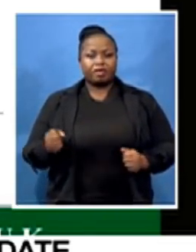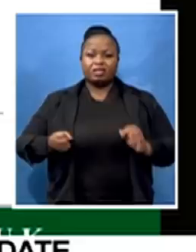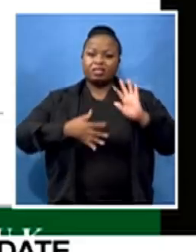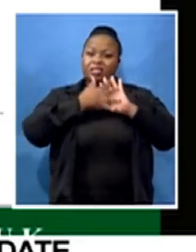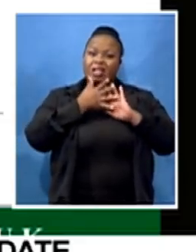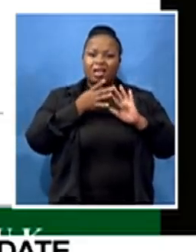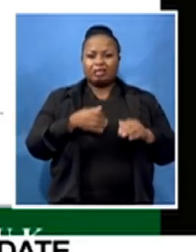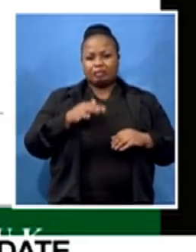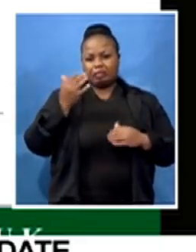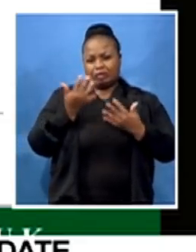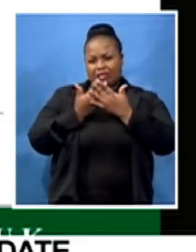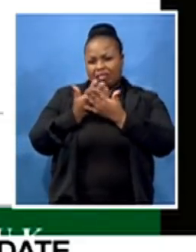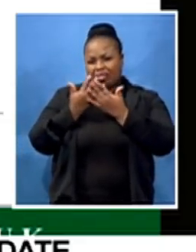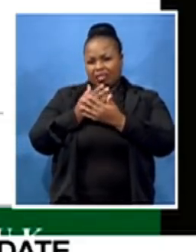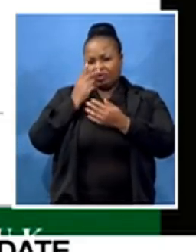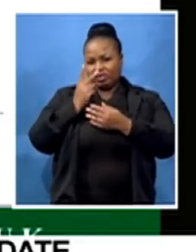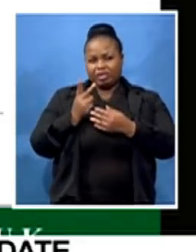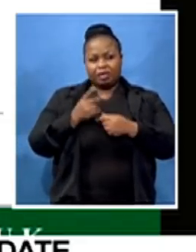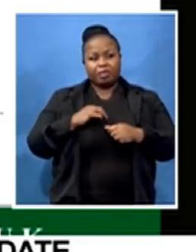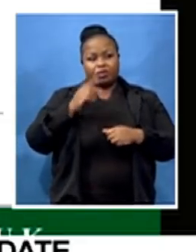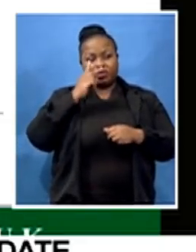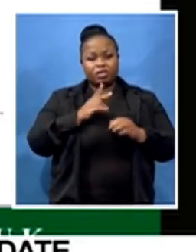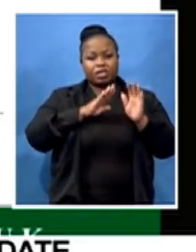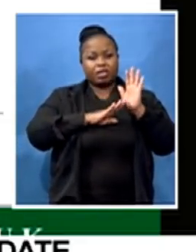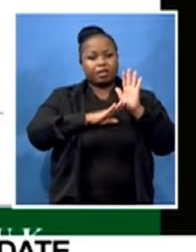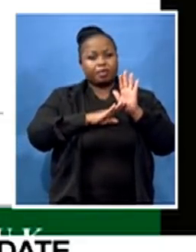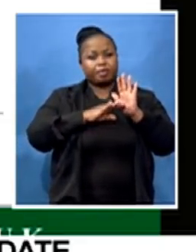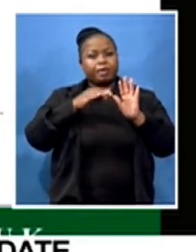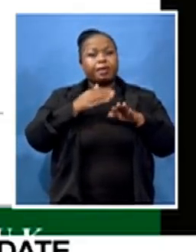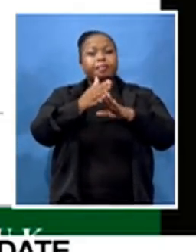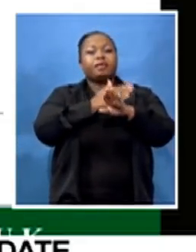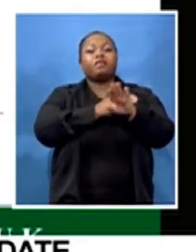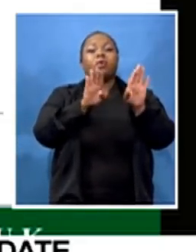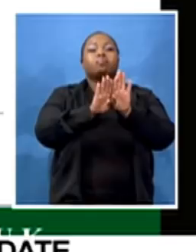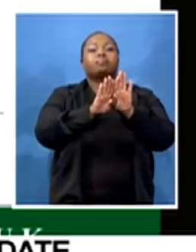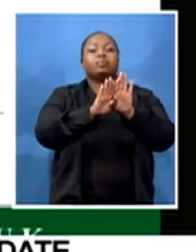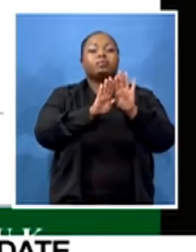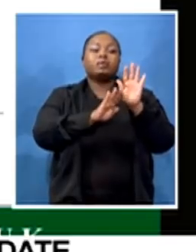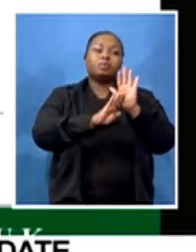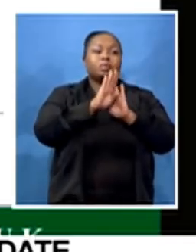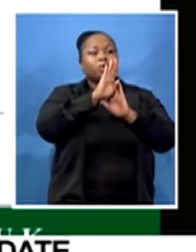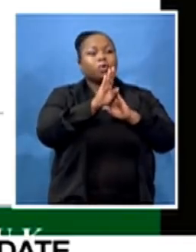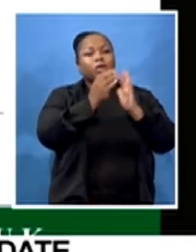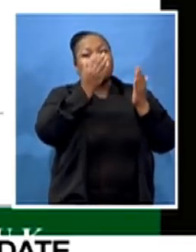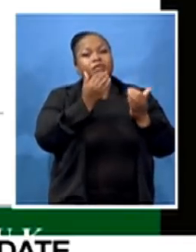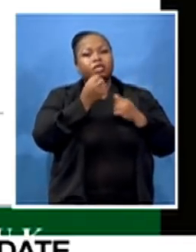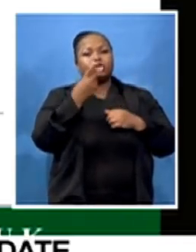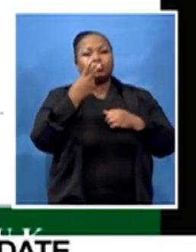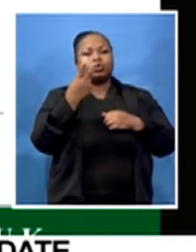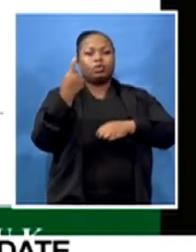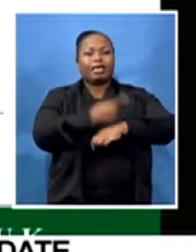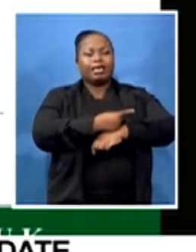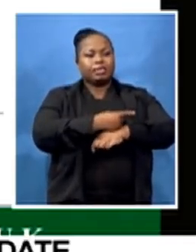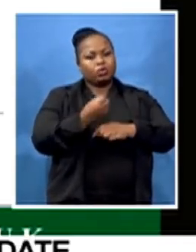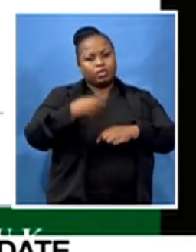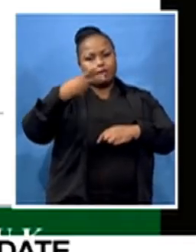of increase before lockdown, we're looking at a 2 days doubling time at the time, which was our huge concern because